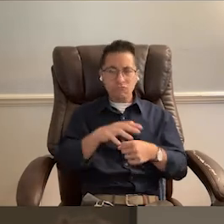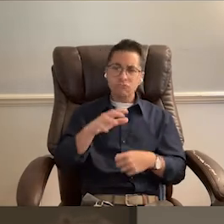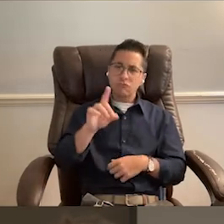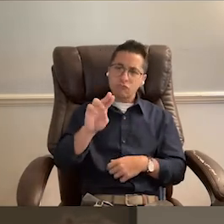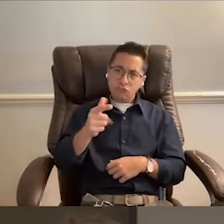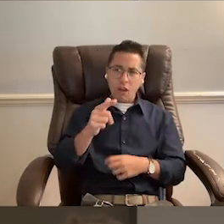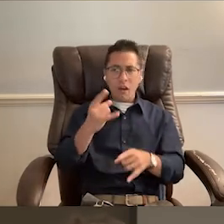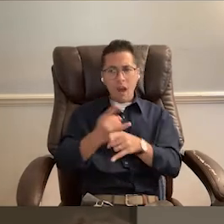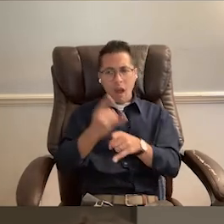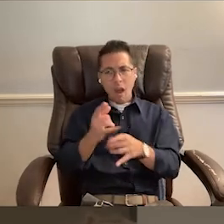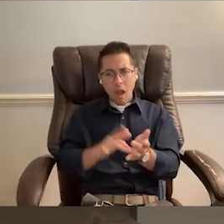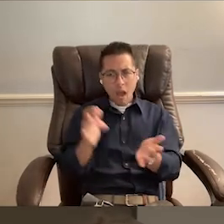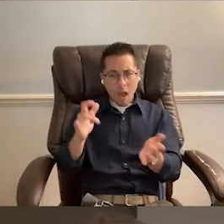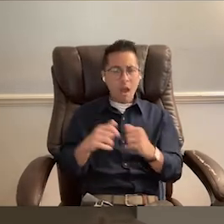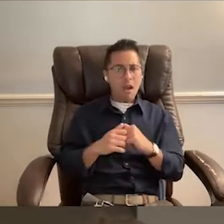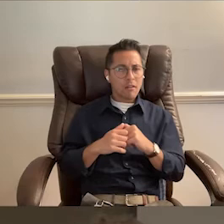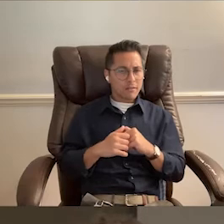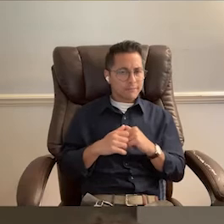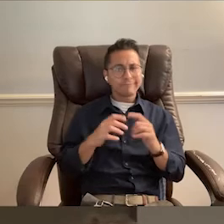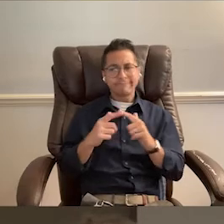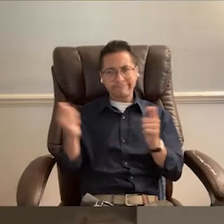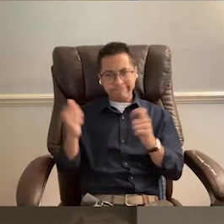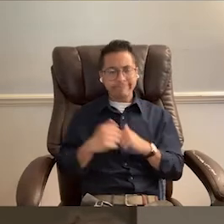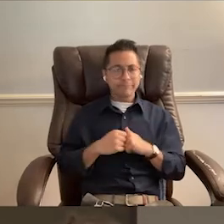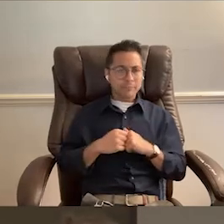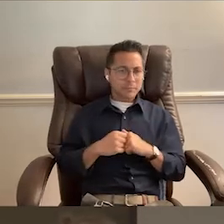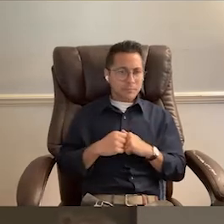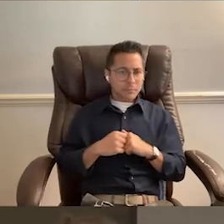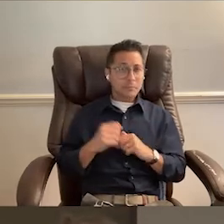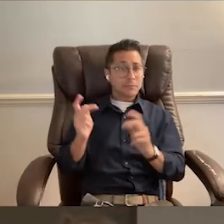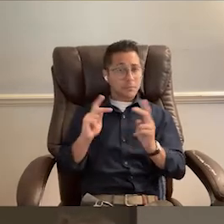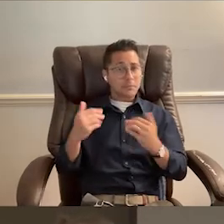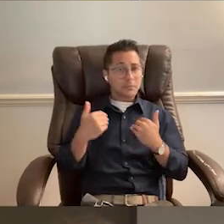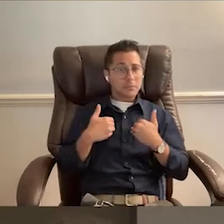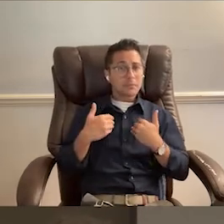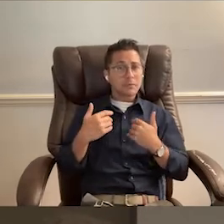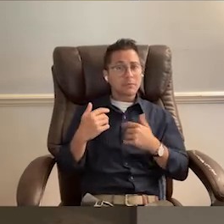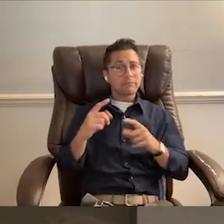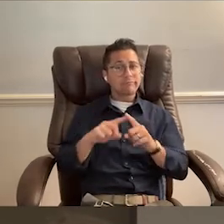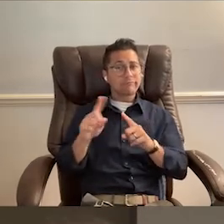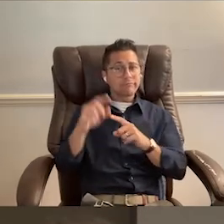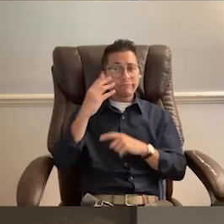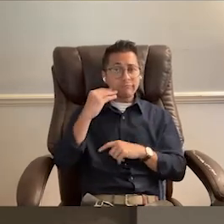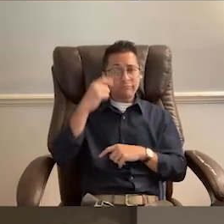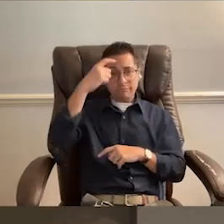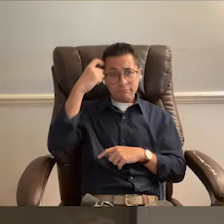withdrawal, aggression, sexual acting out, adolescent pregnancy, drug and alcohol misuse, and risk-taking /